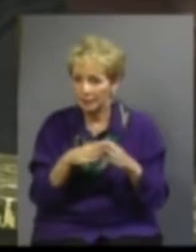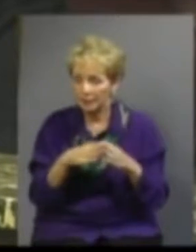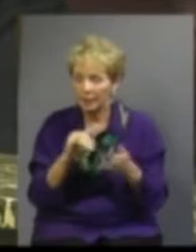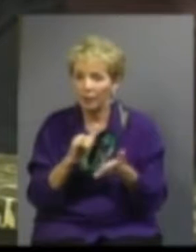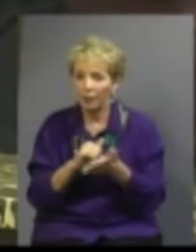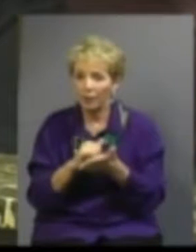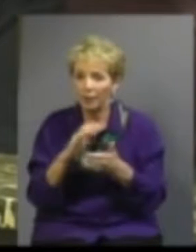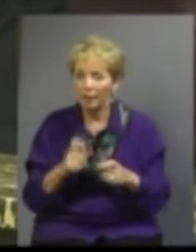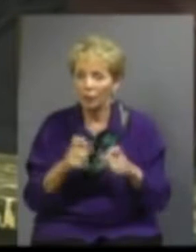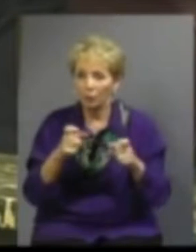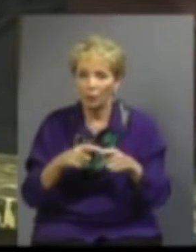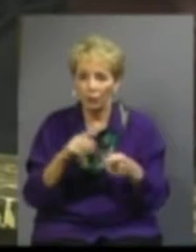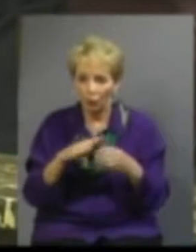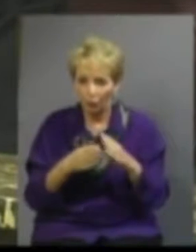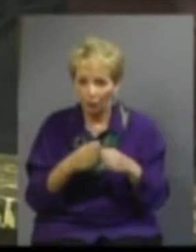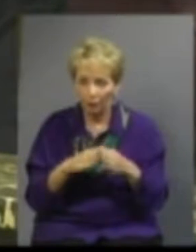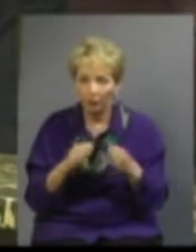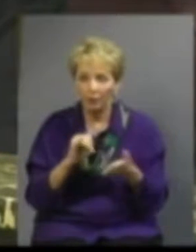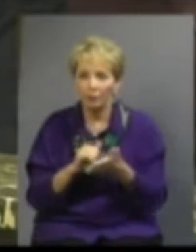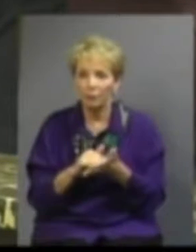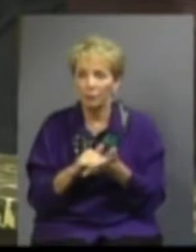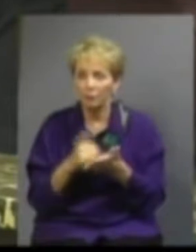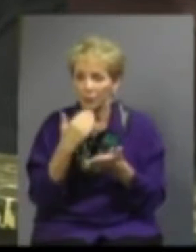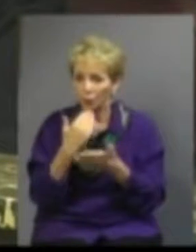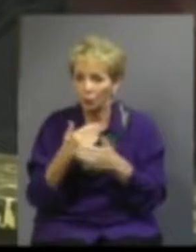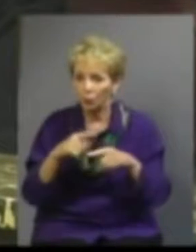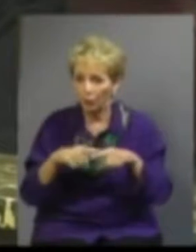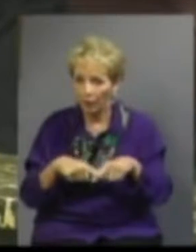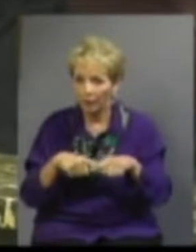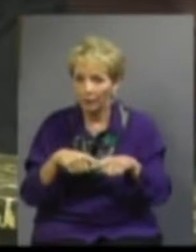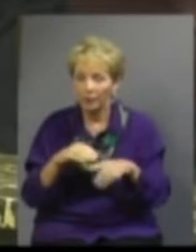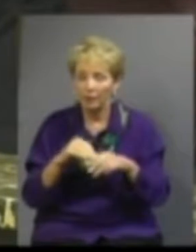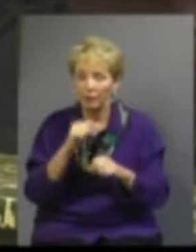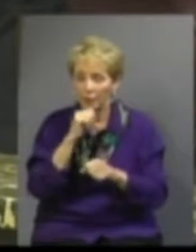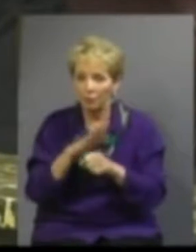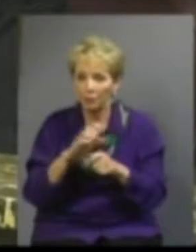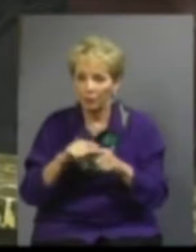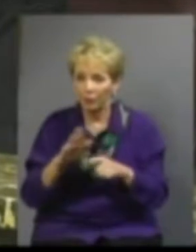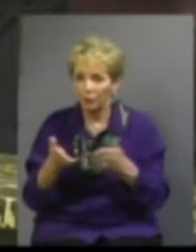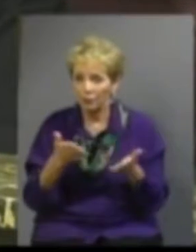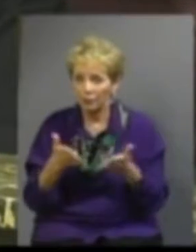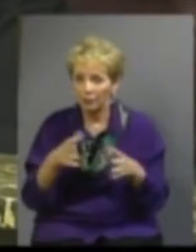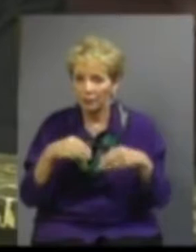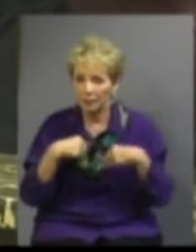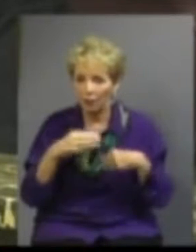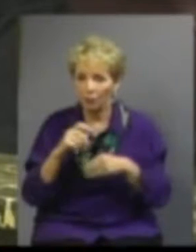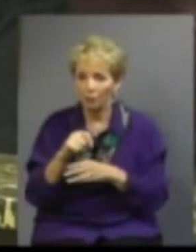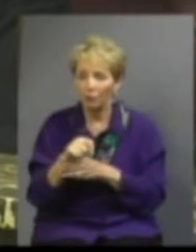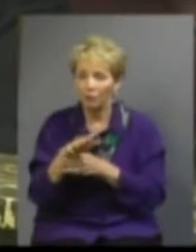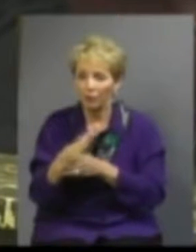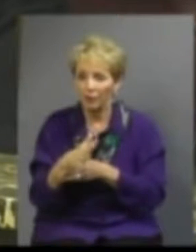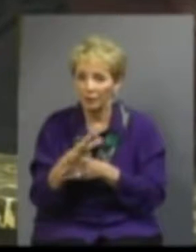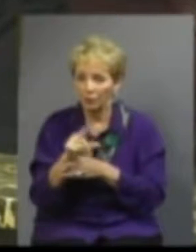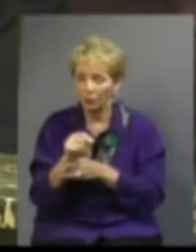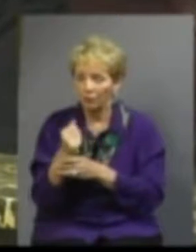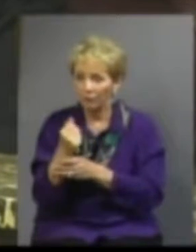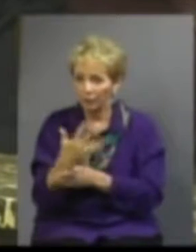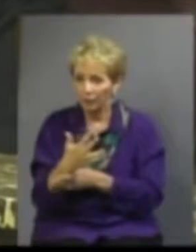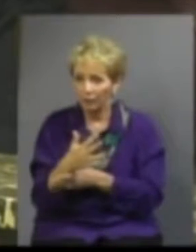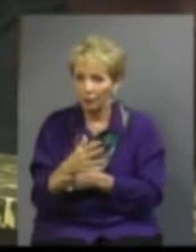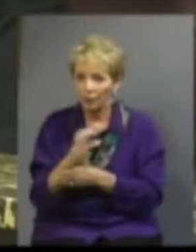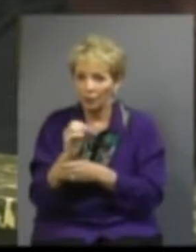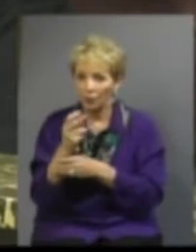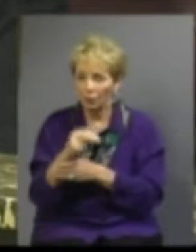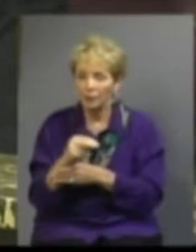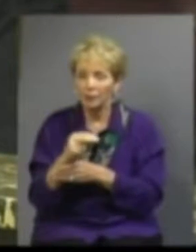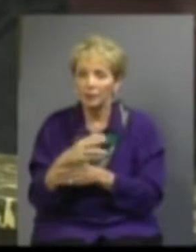contributions to their communities, superior reliability, and commitment to service. Adopted this the 5th day of October, 2015. Mel Cohen,